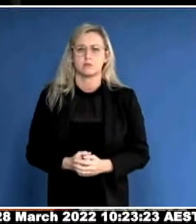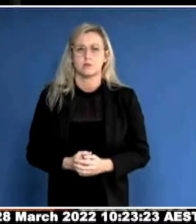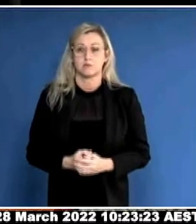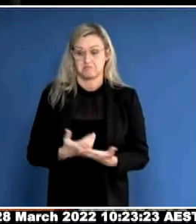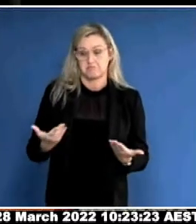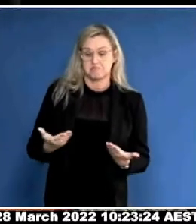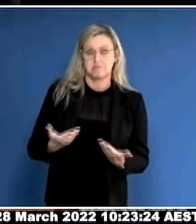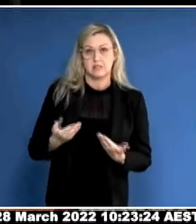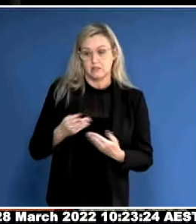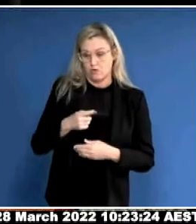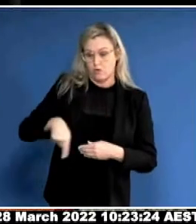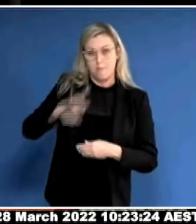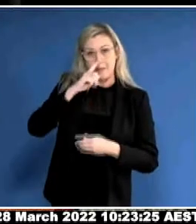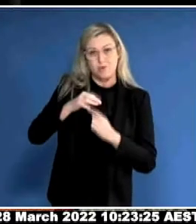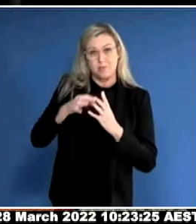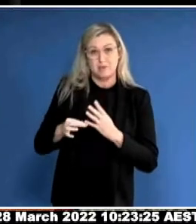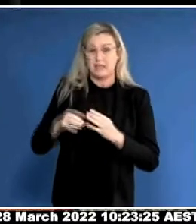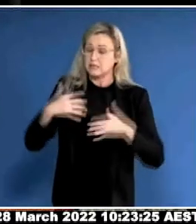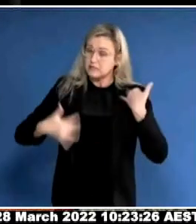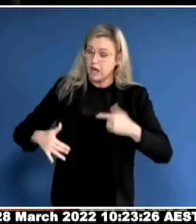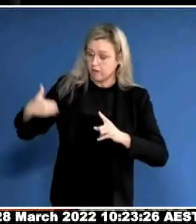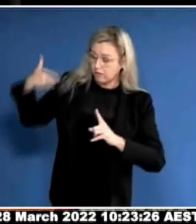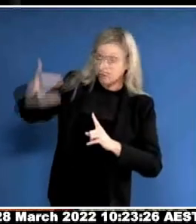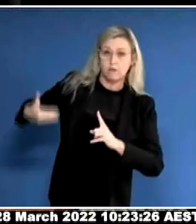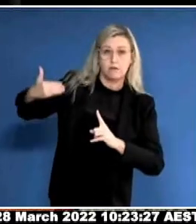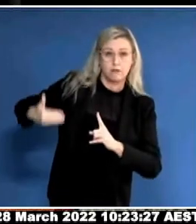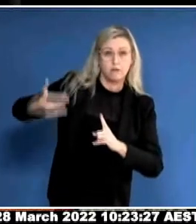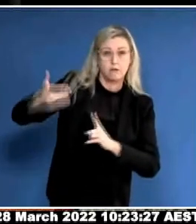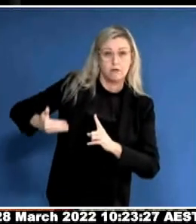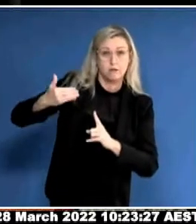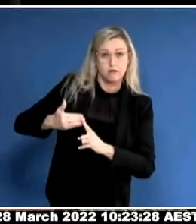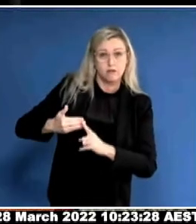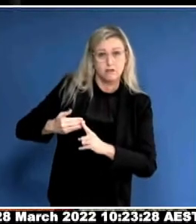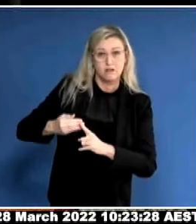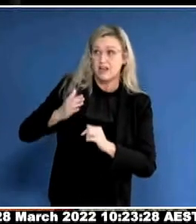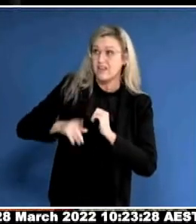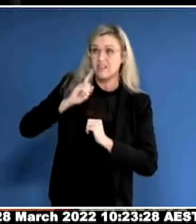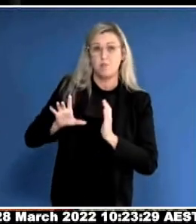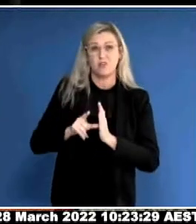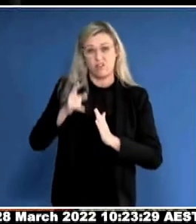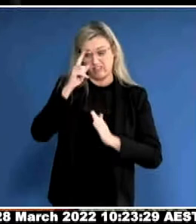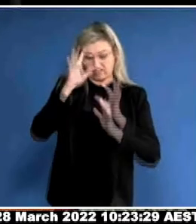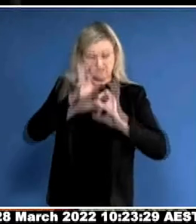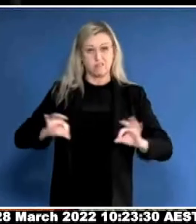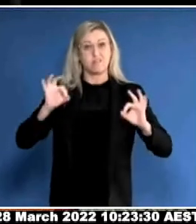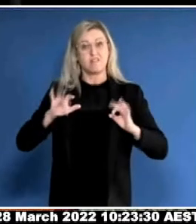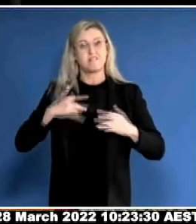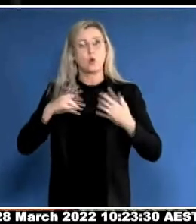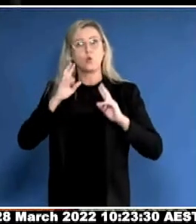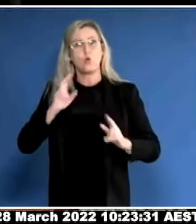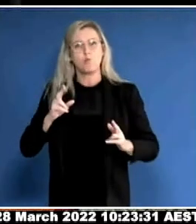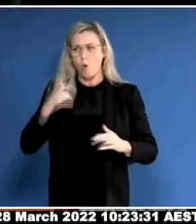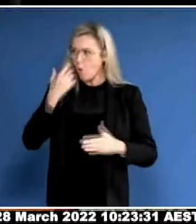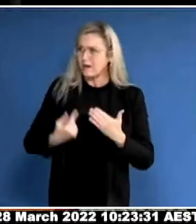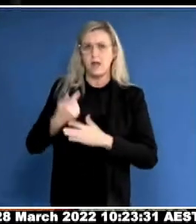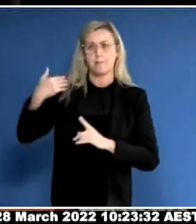time may not report abuse because it's normalised. That means that they do not recognise that what has occurred to